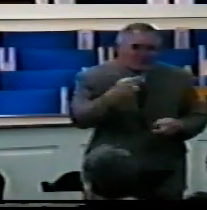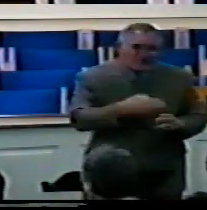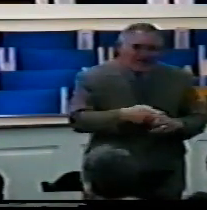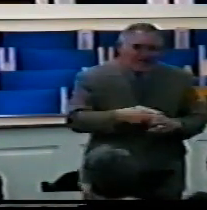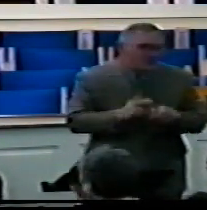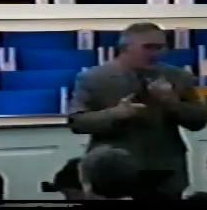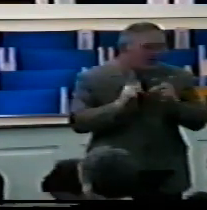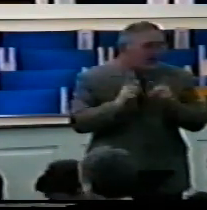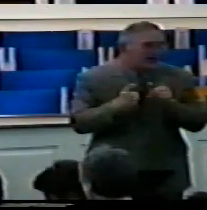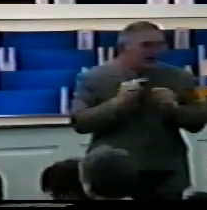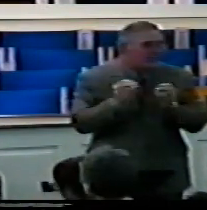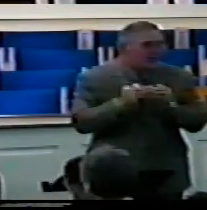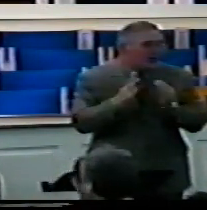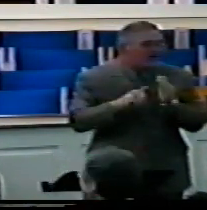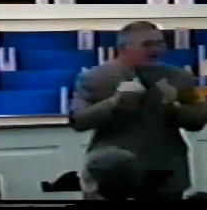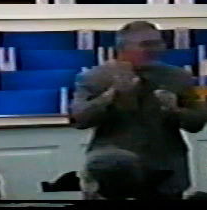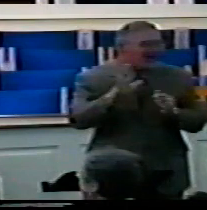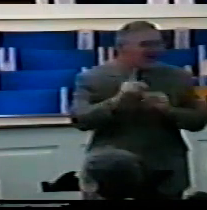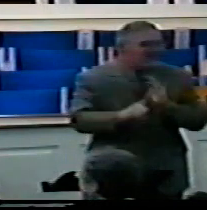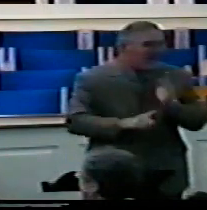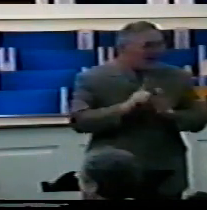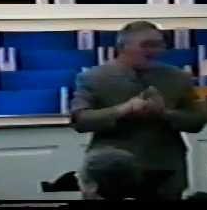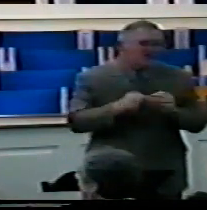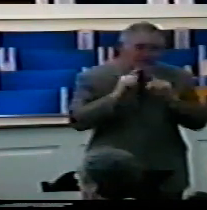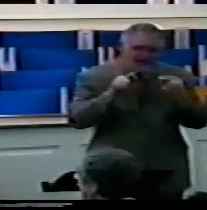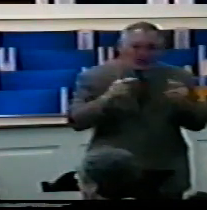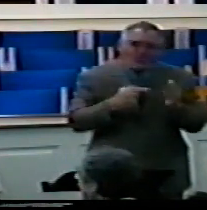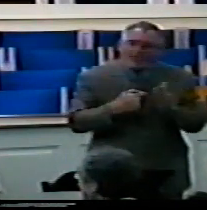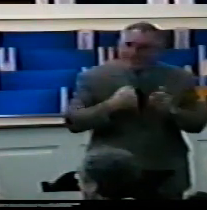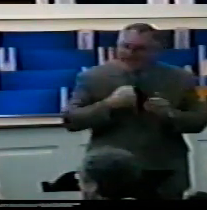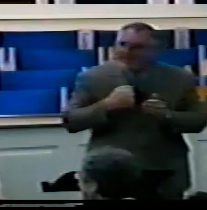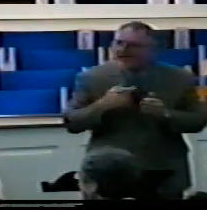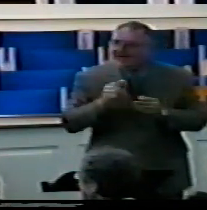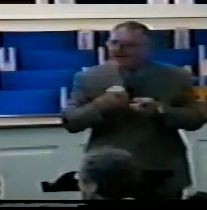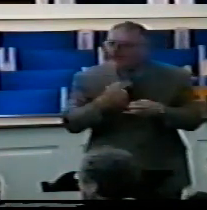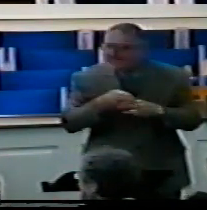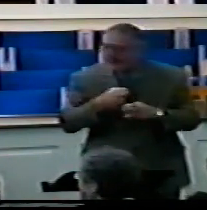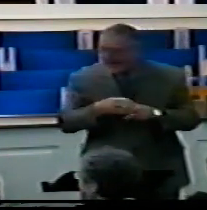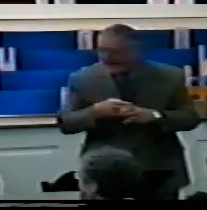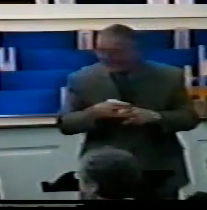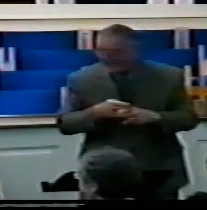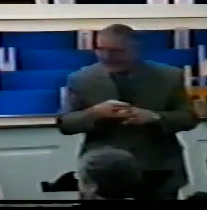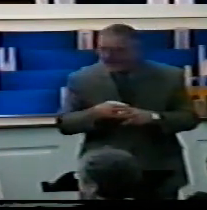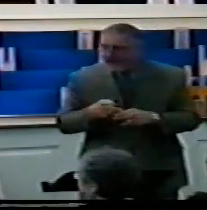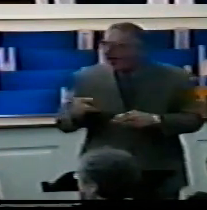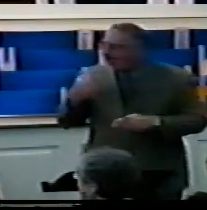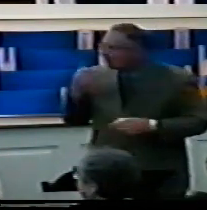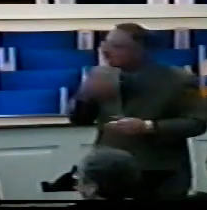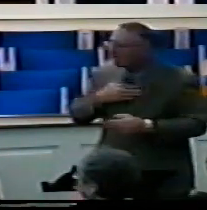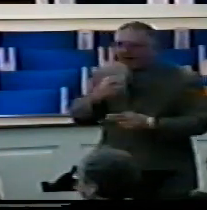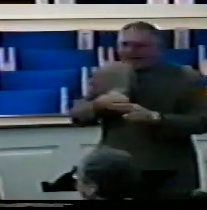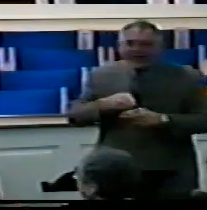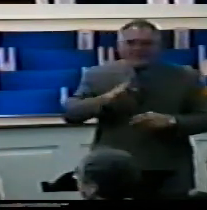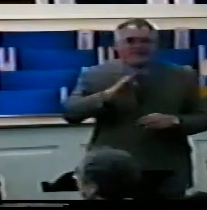5 hours. He said, my name is Edwa. I said, sir, my name is Brother Bob Johnston.